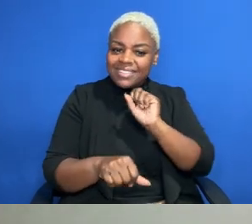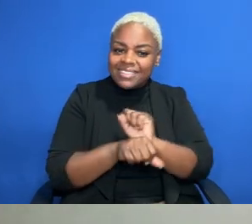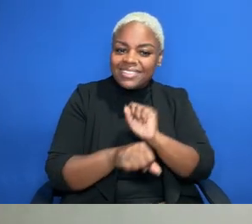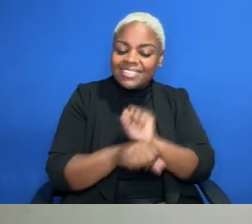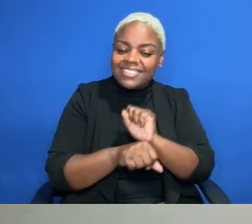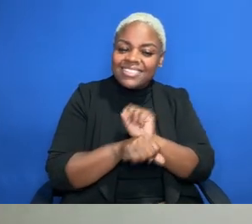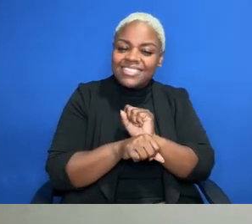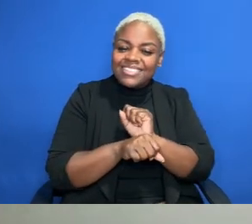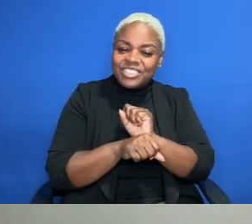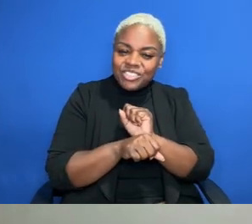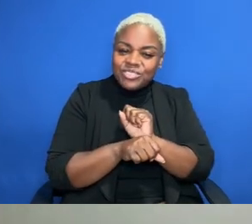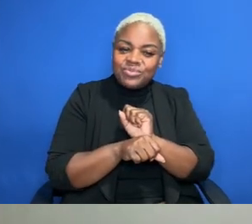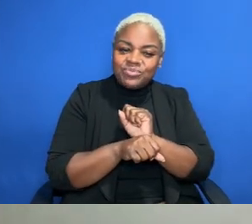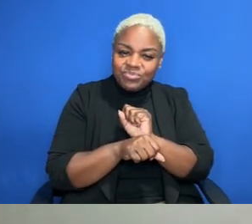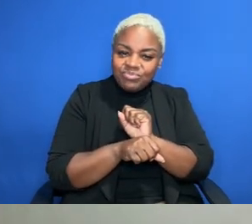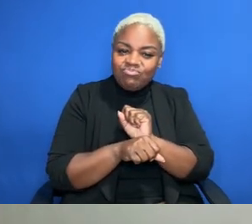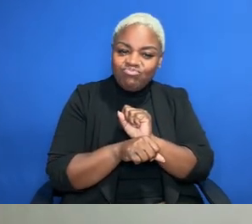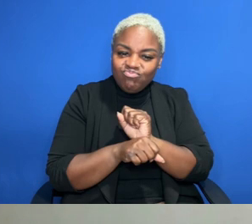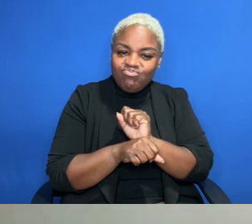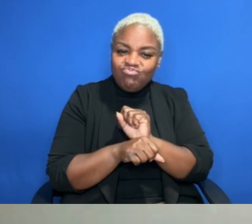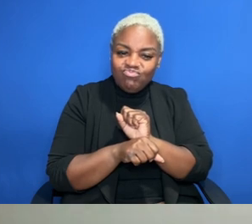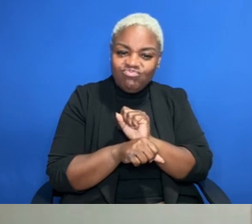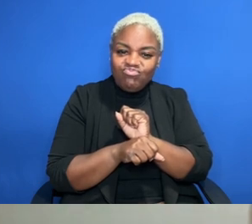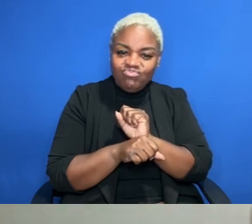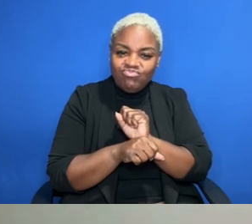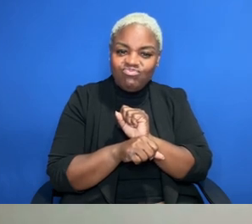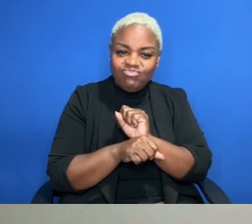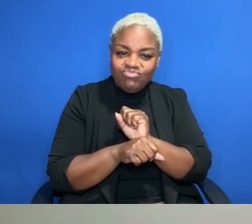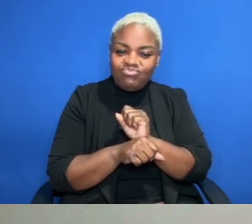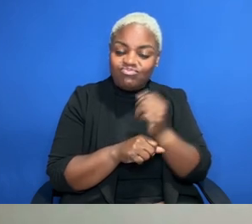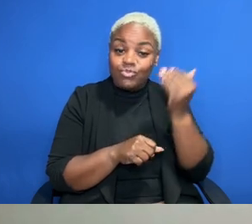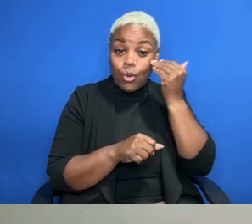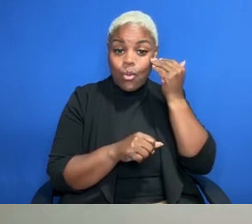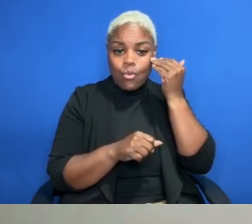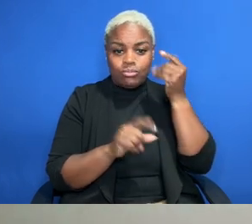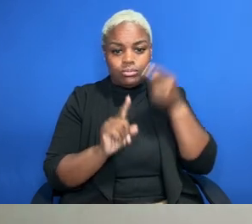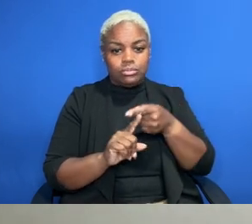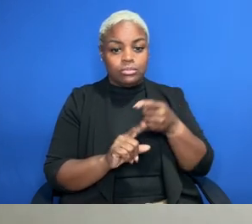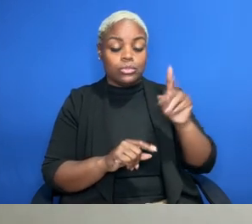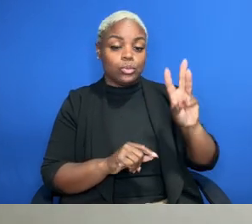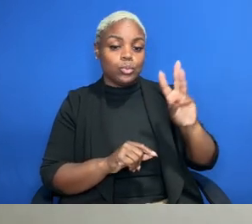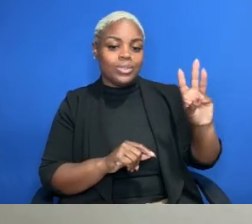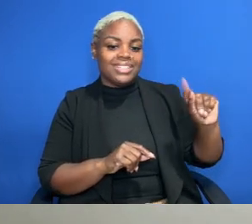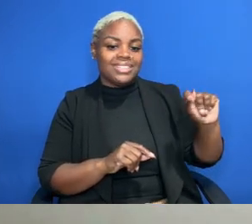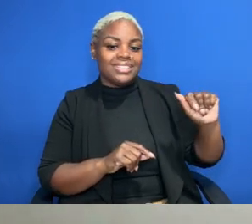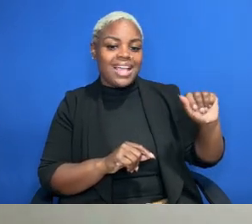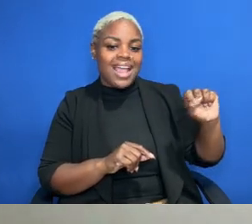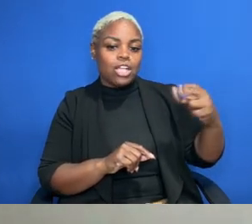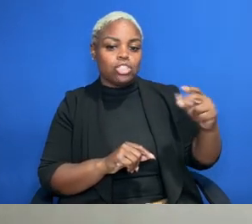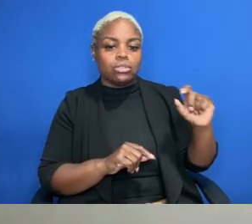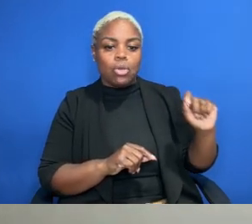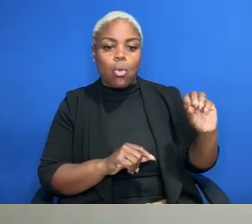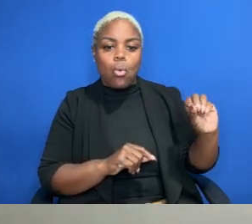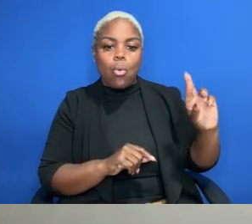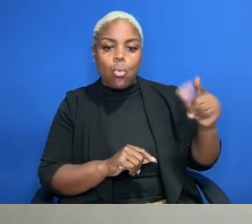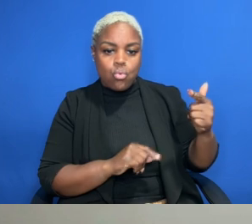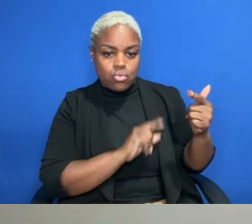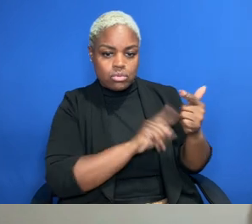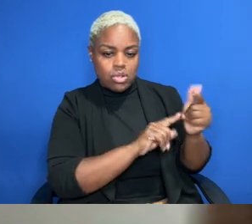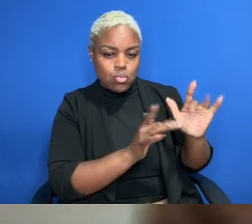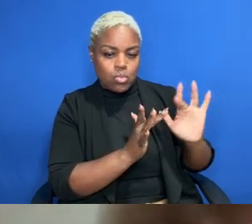Dina Trinello, and TASH, which hopefully a lot of you know about, but if not, it's